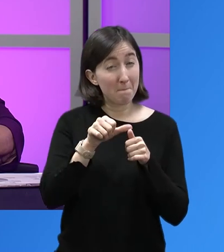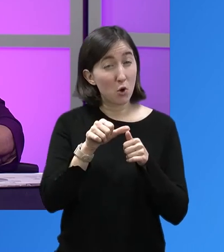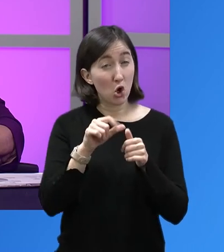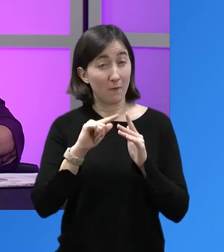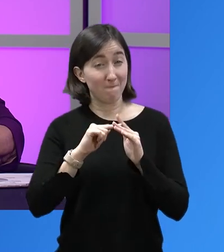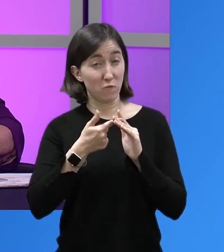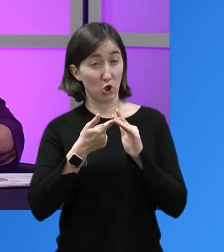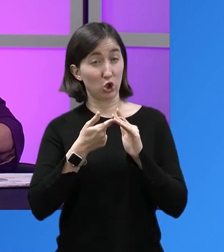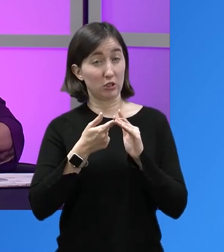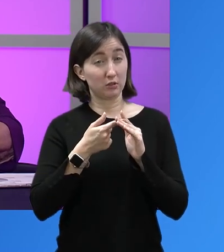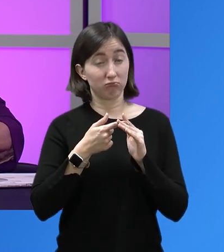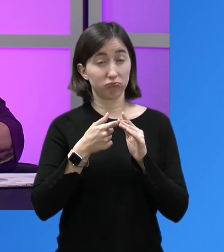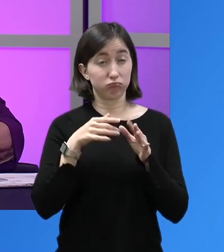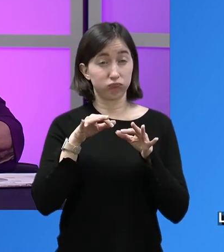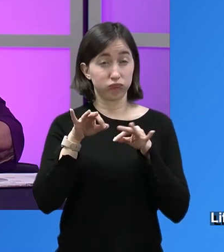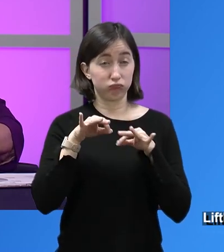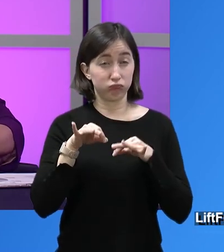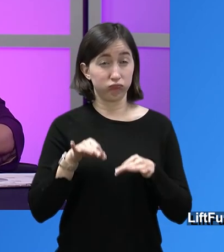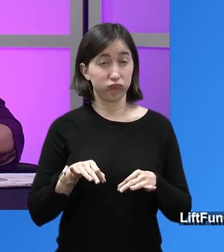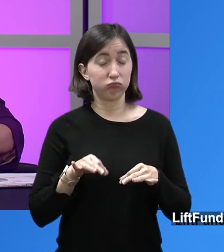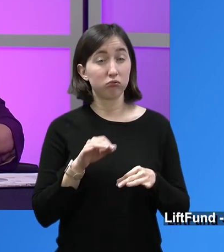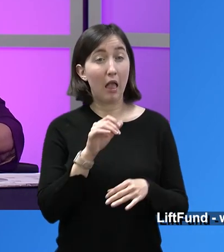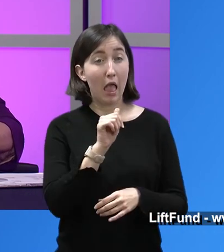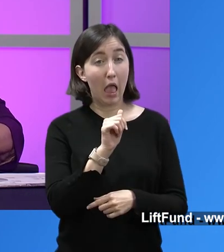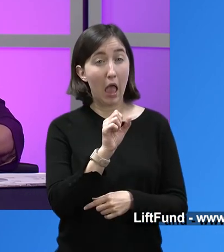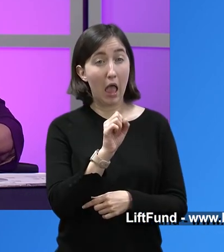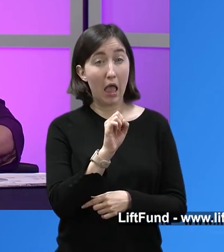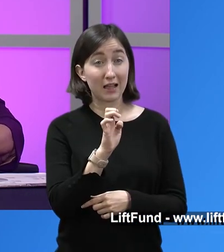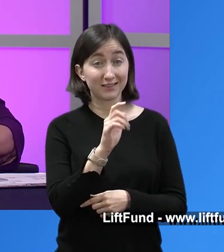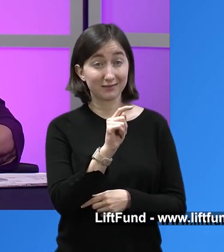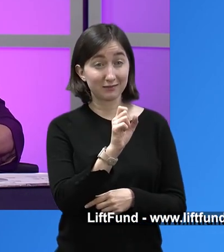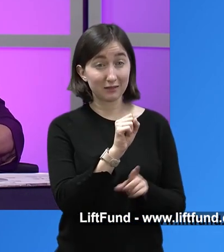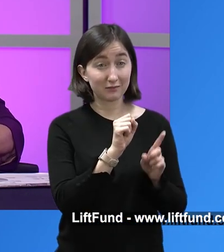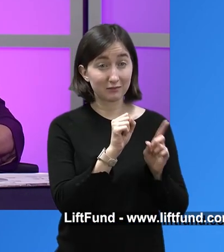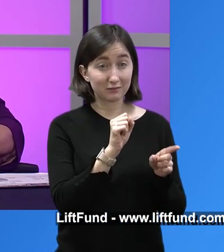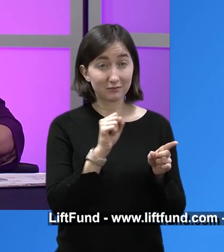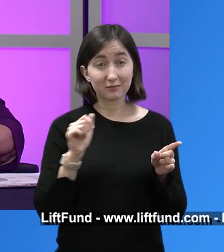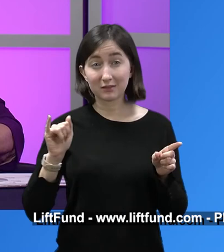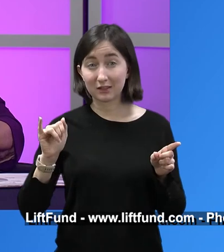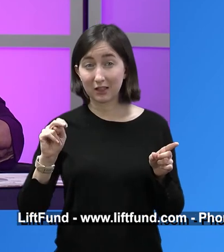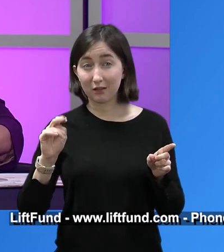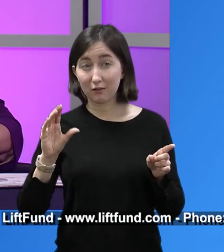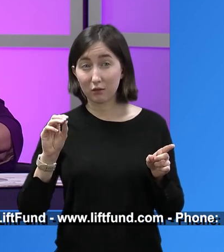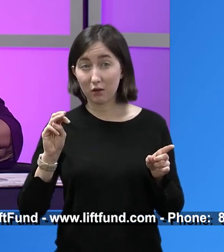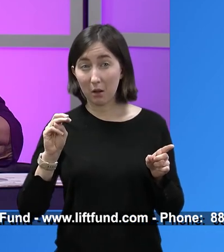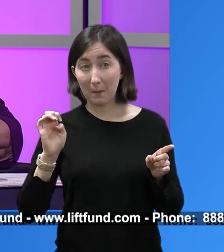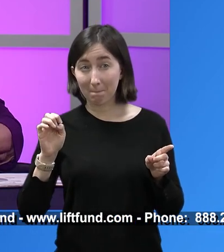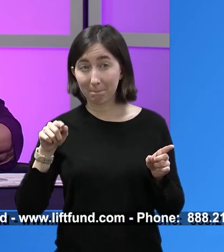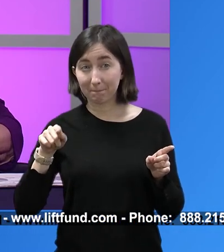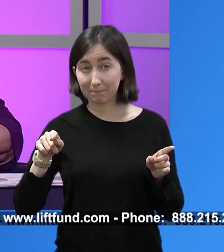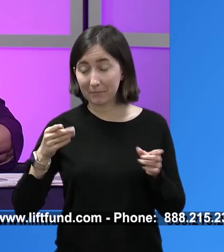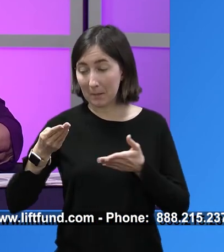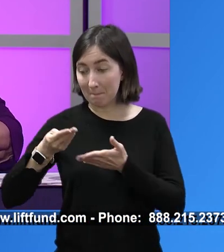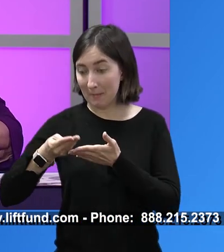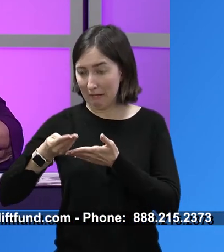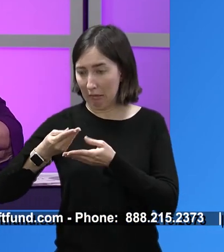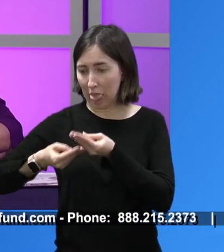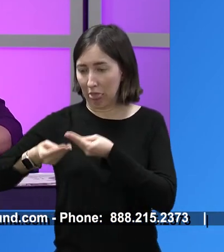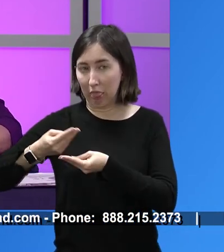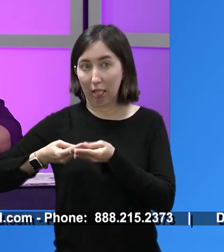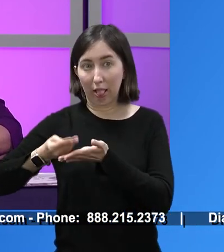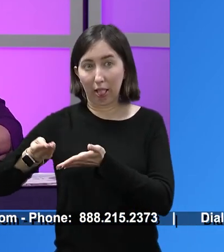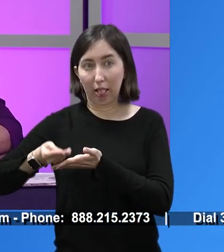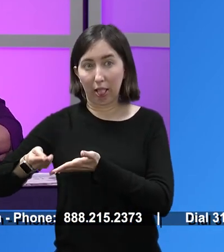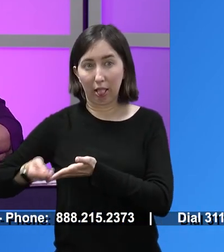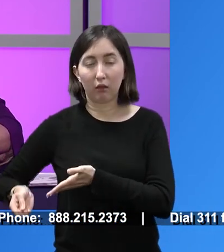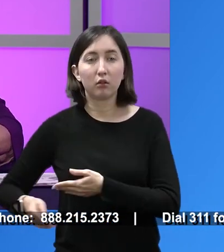conversation today, it was about assets. That's the most important thing that we can have is have something to own it so that we don't